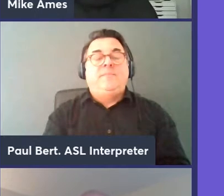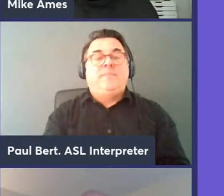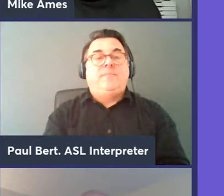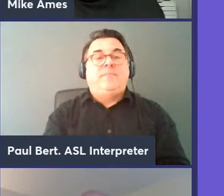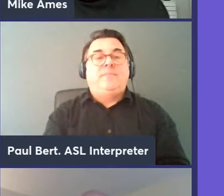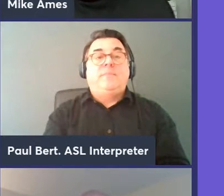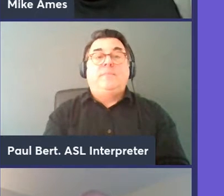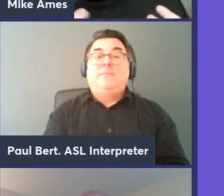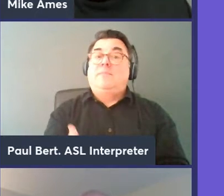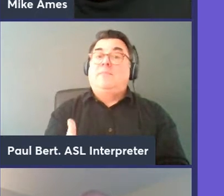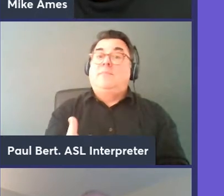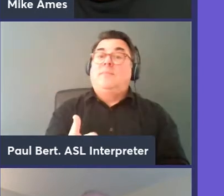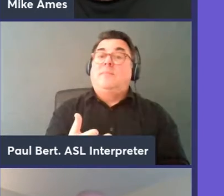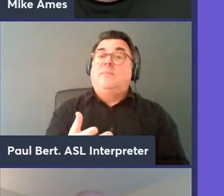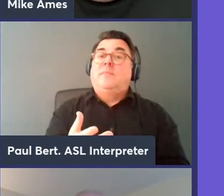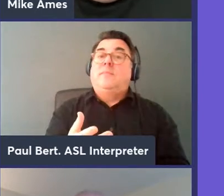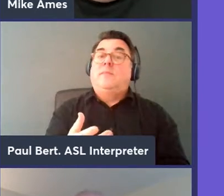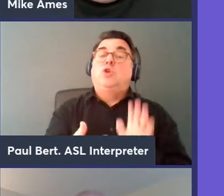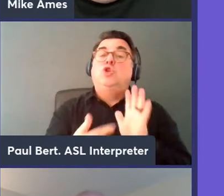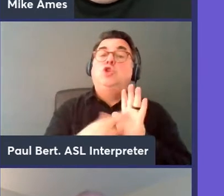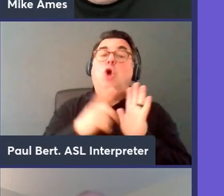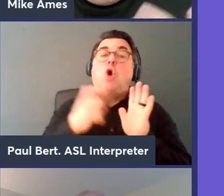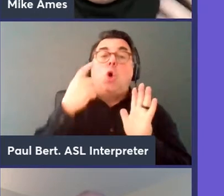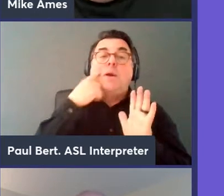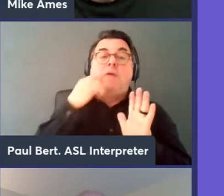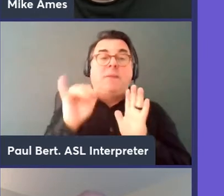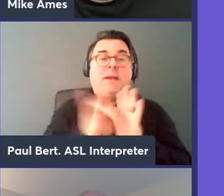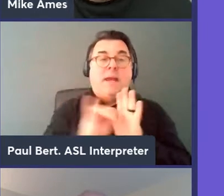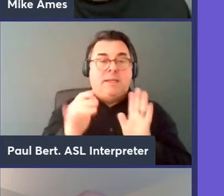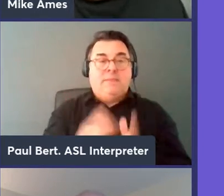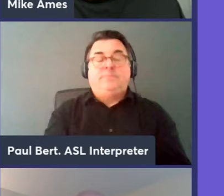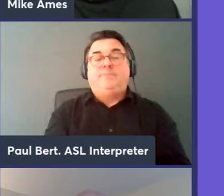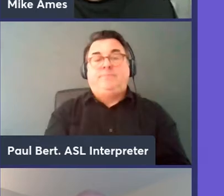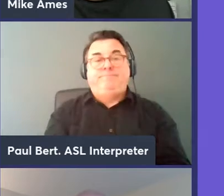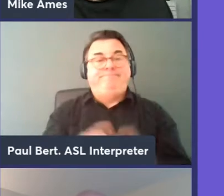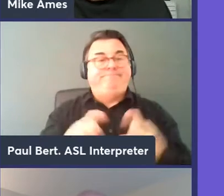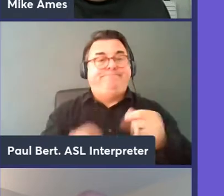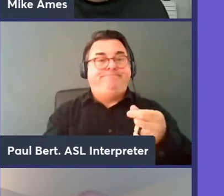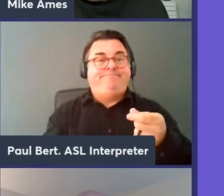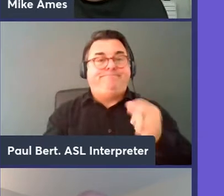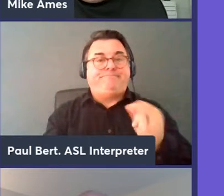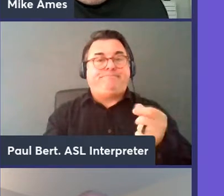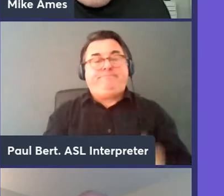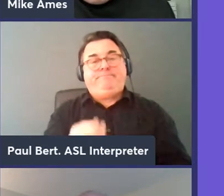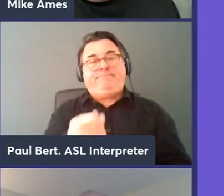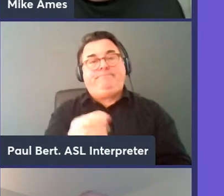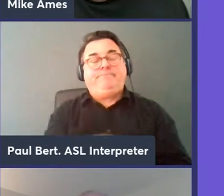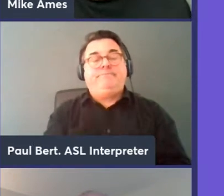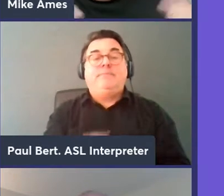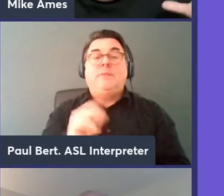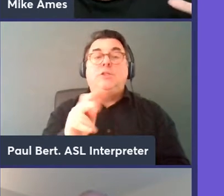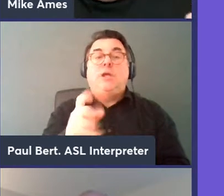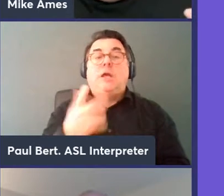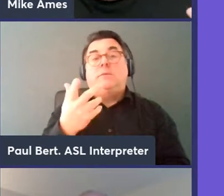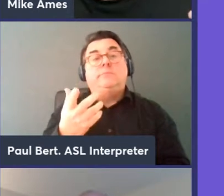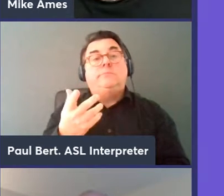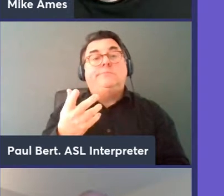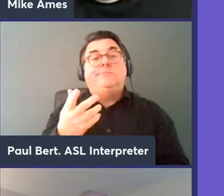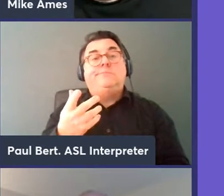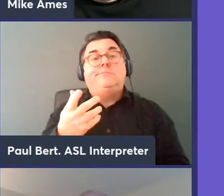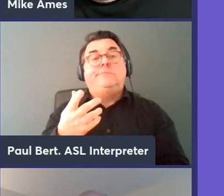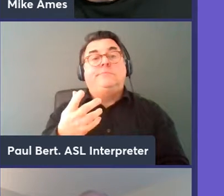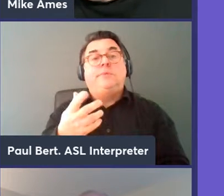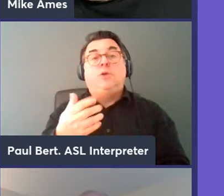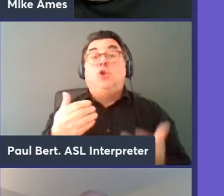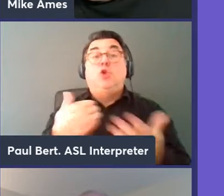say, hey, present your government issued identity, identification document. And here Jane went up. She got one of these